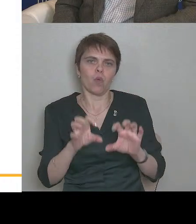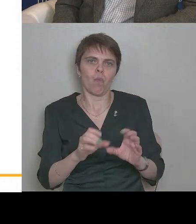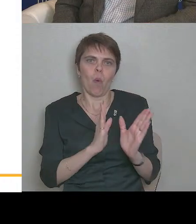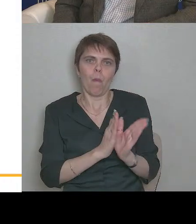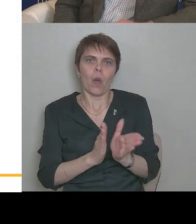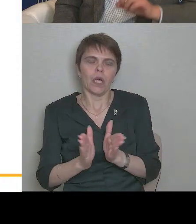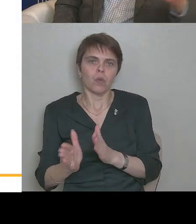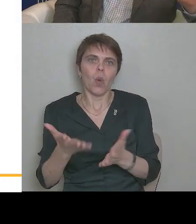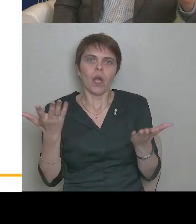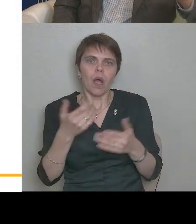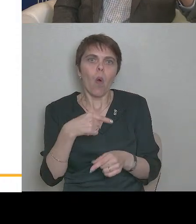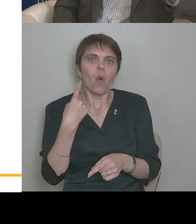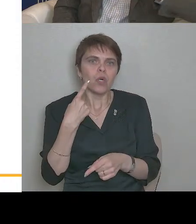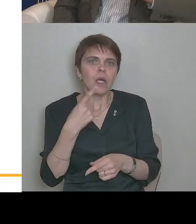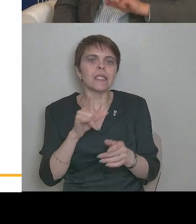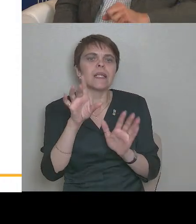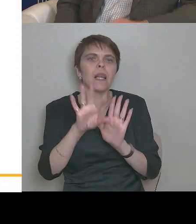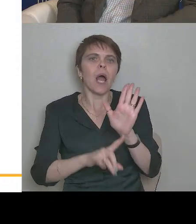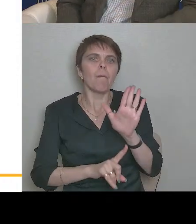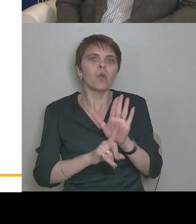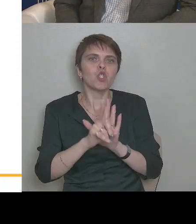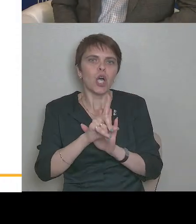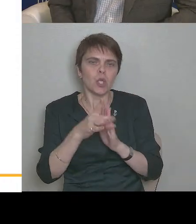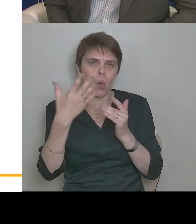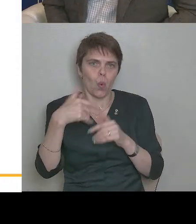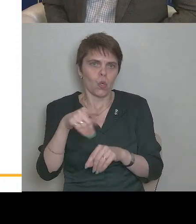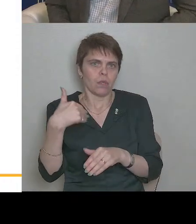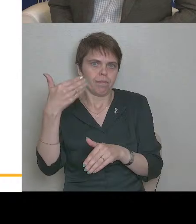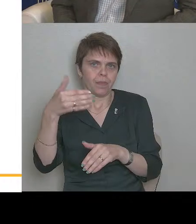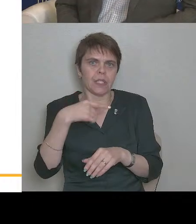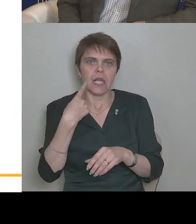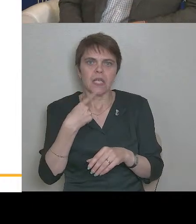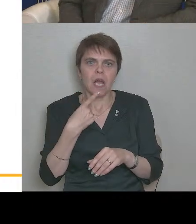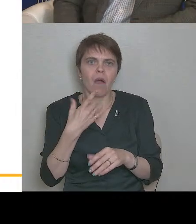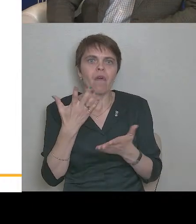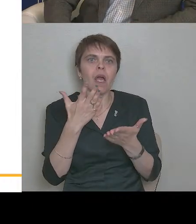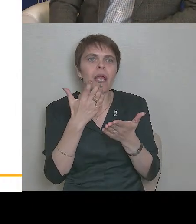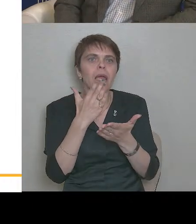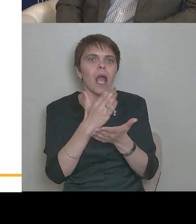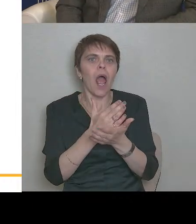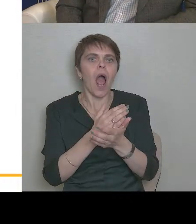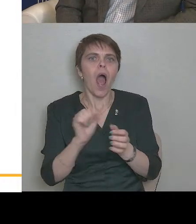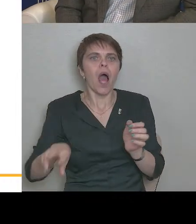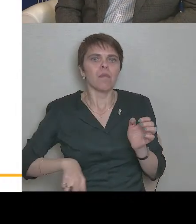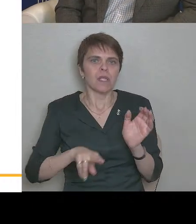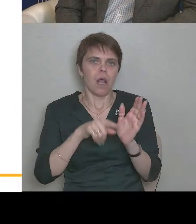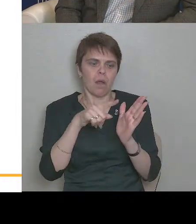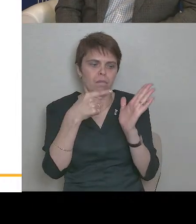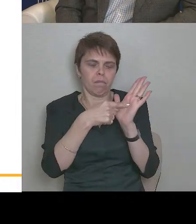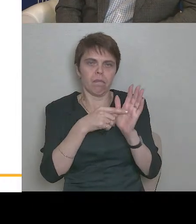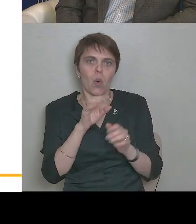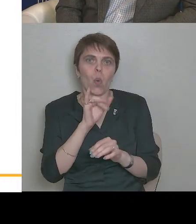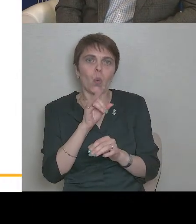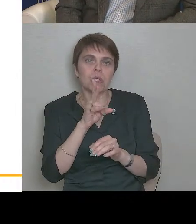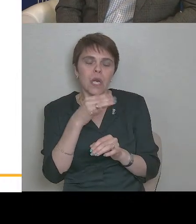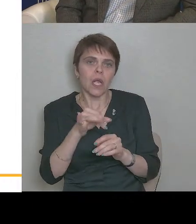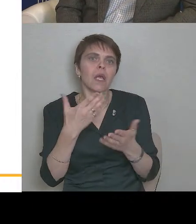registered according to the law, and I've mentioned it at the beginning. After the administrative